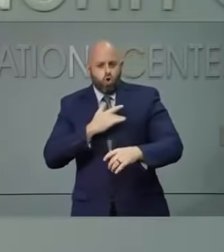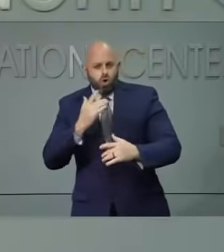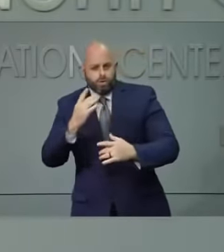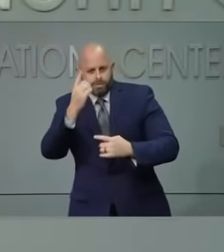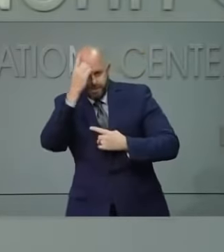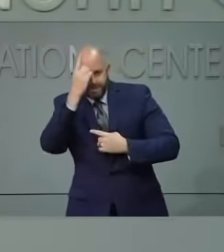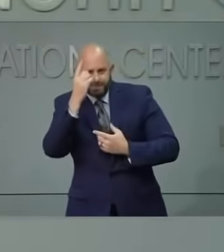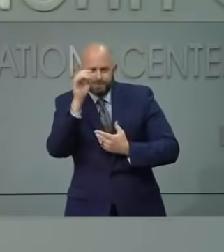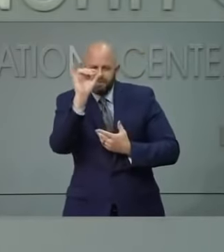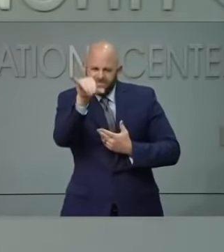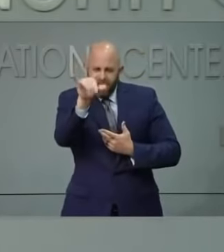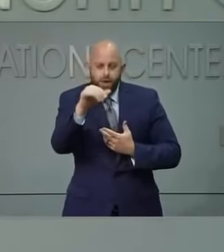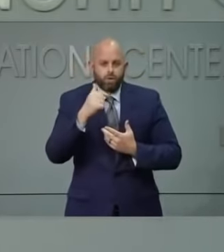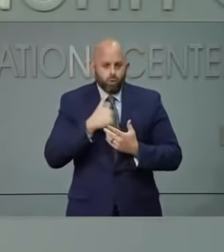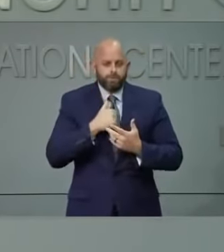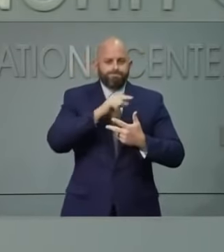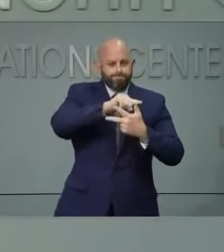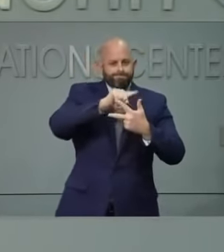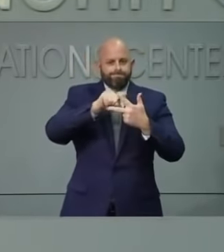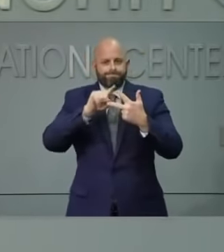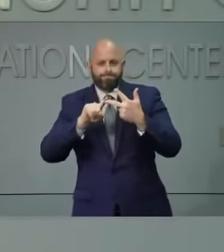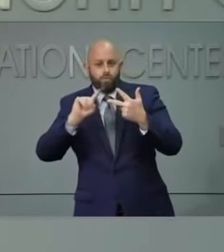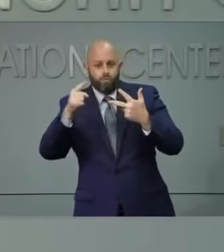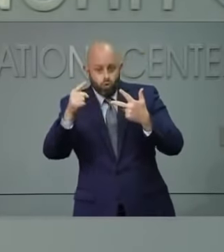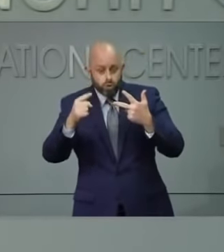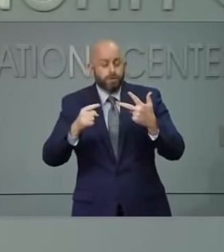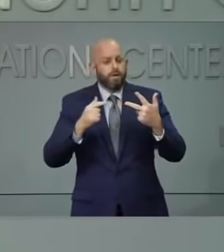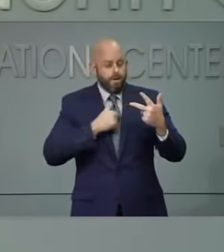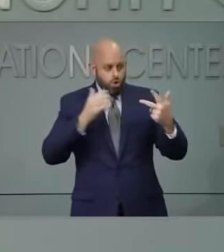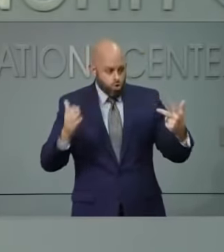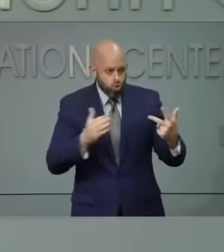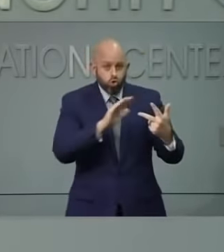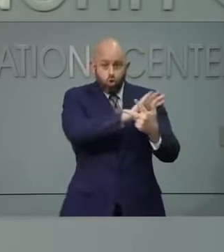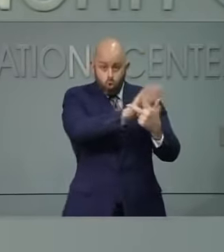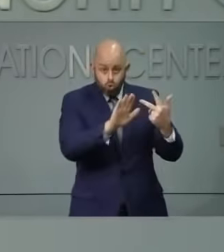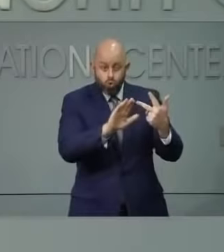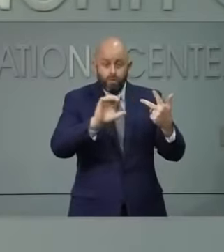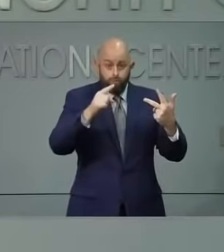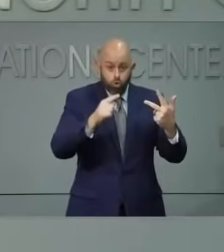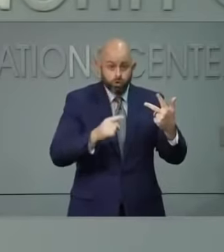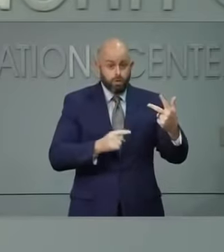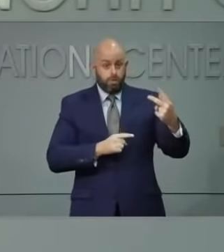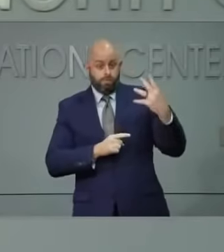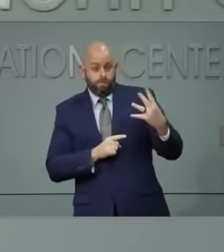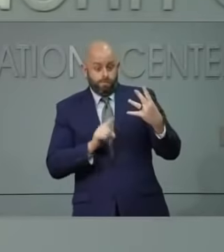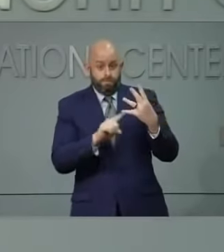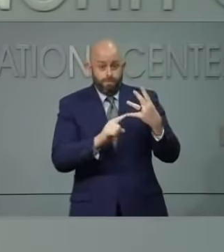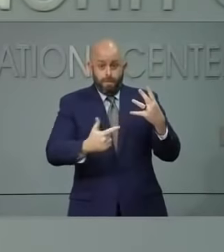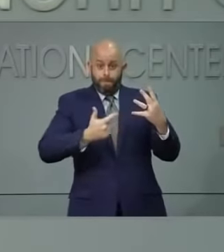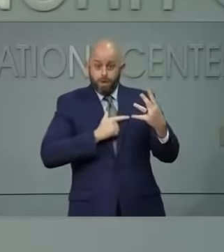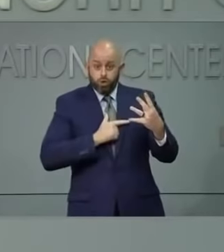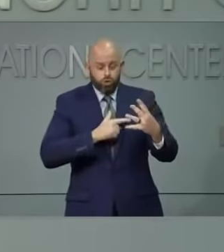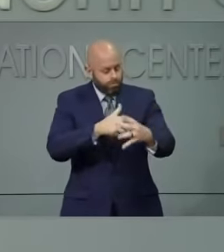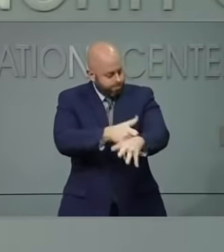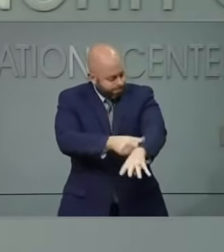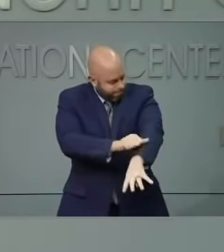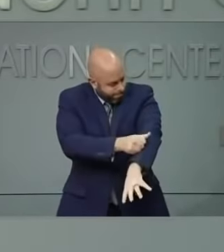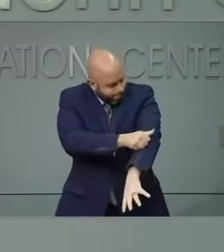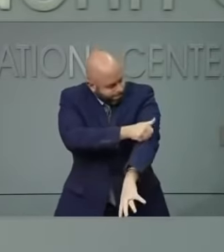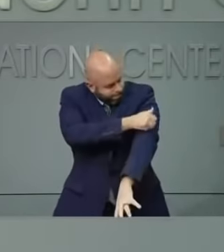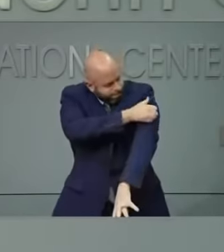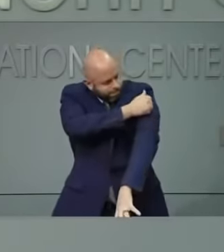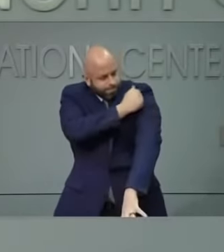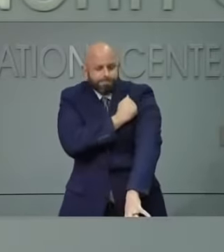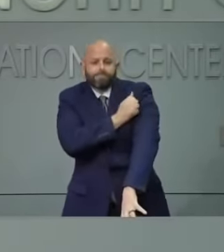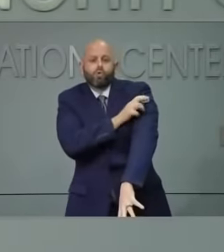I encourage people to do it, and as soon as it's my turn, I will roll up my sleeve and do it, and I know that Dr. Cohen will